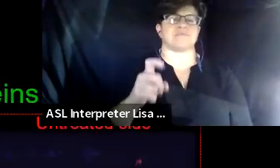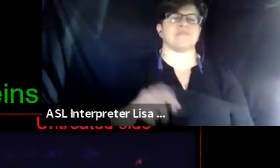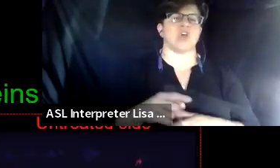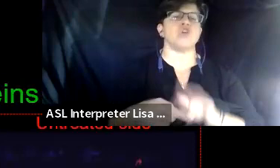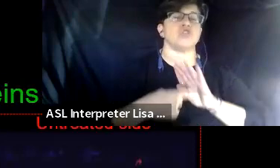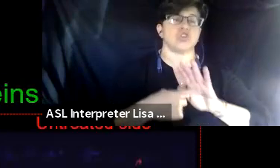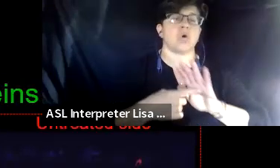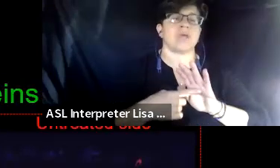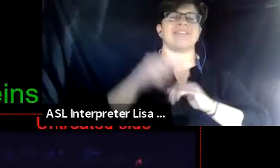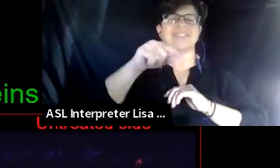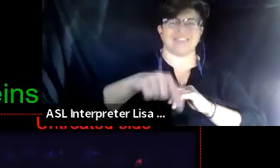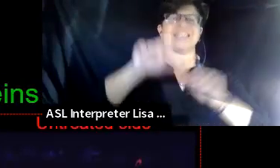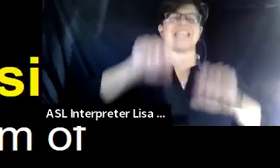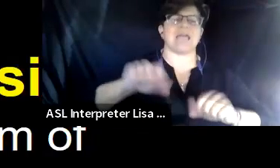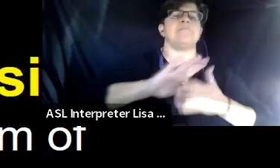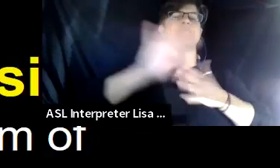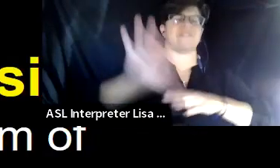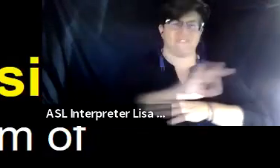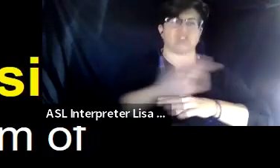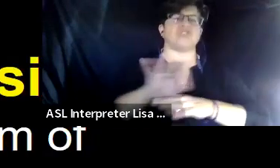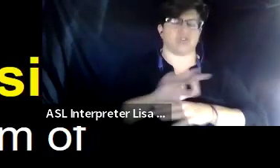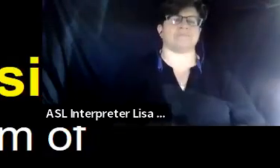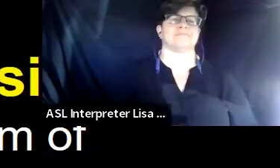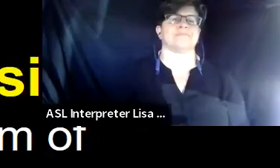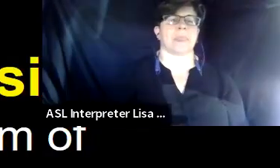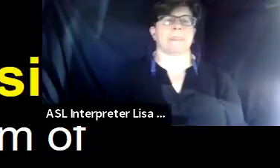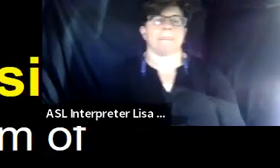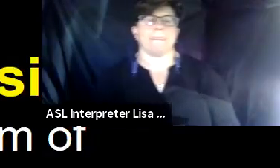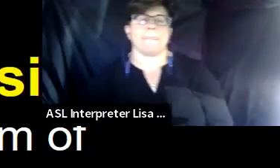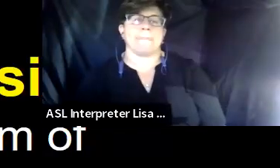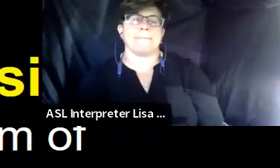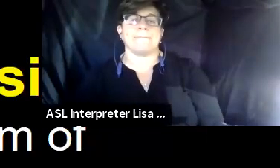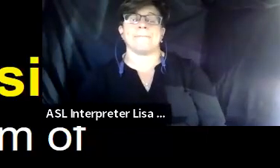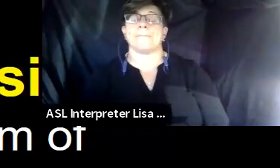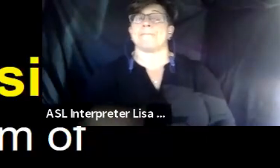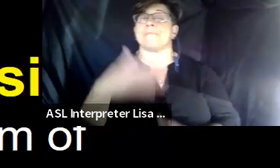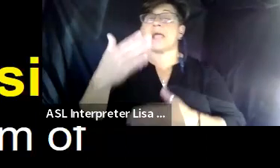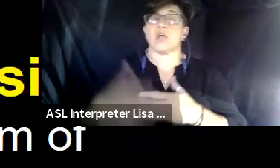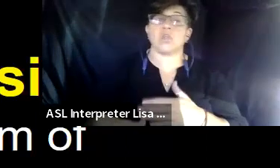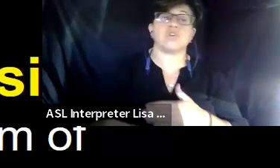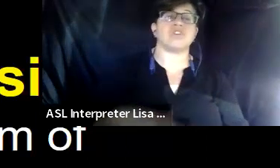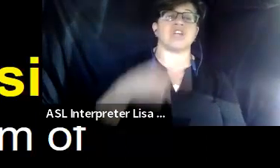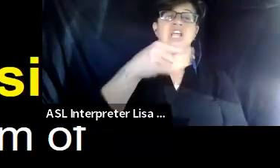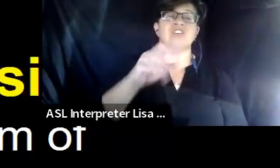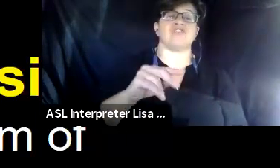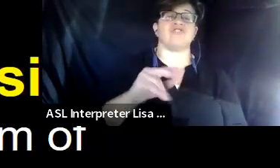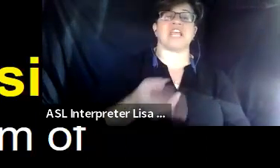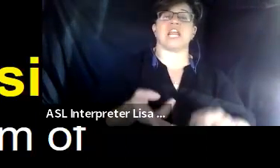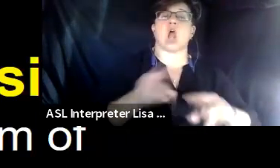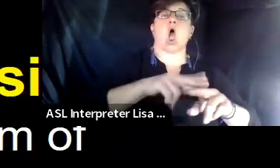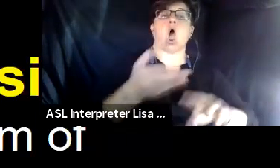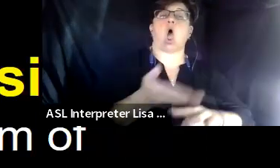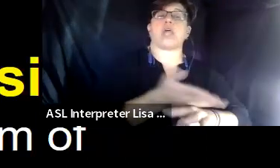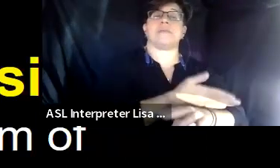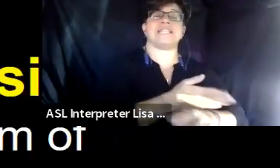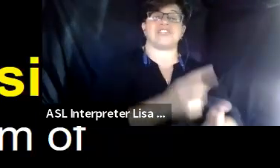photoreceptors can indeed be functional, as we saw in the other testing. So to conclude, gene augmentation therapy using the long isoform of